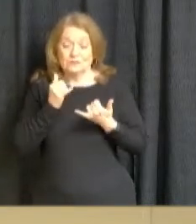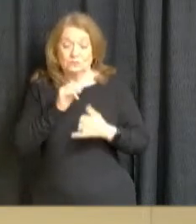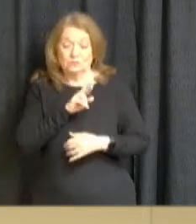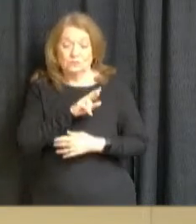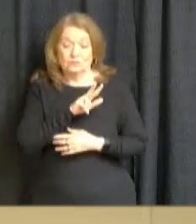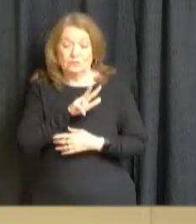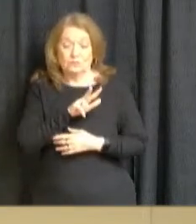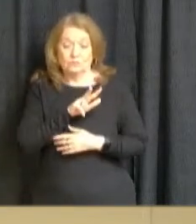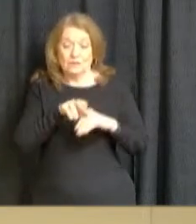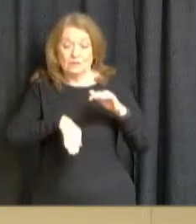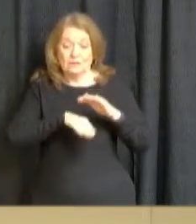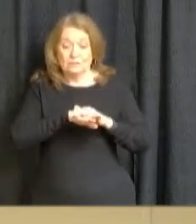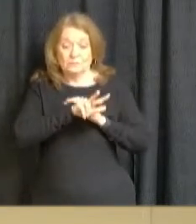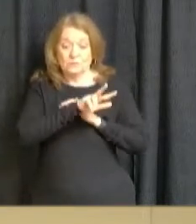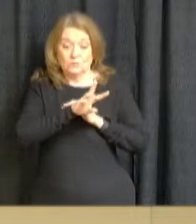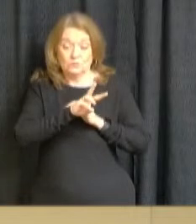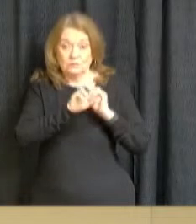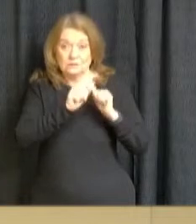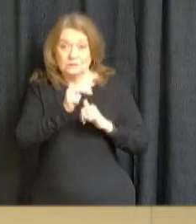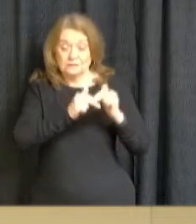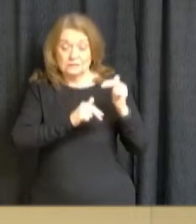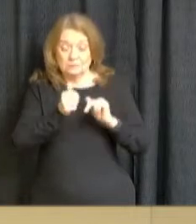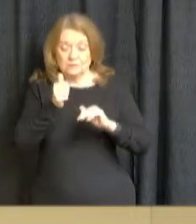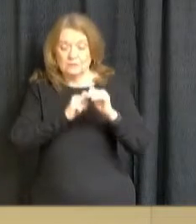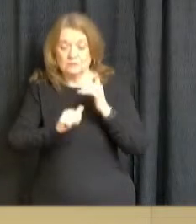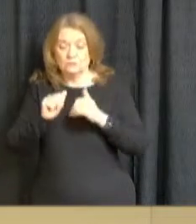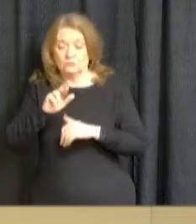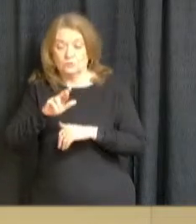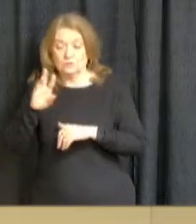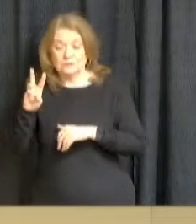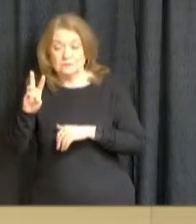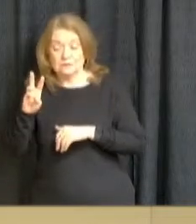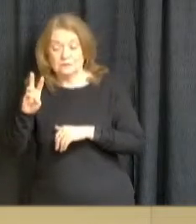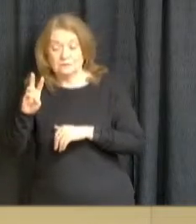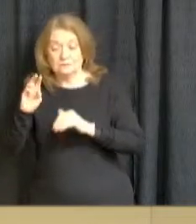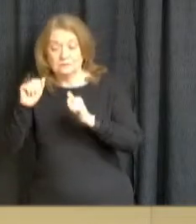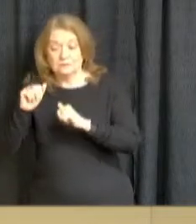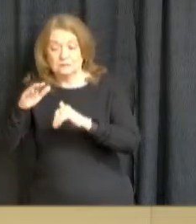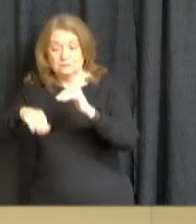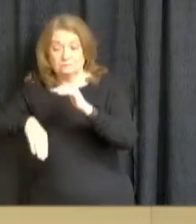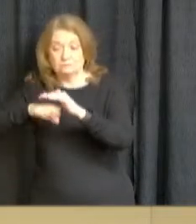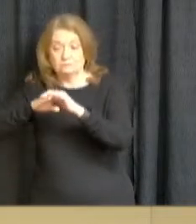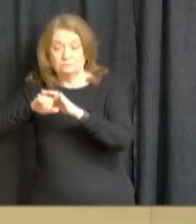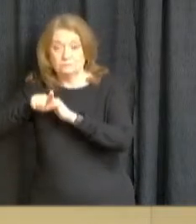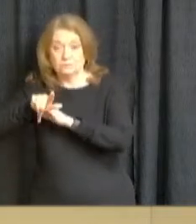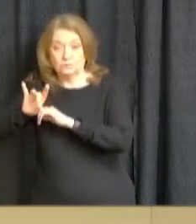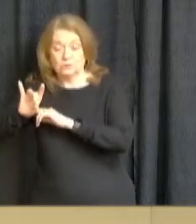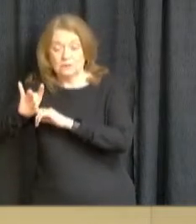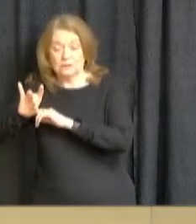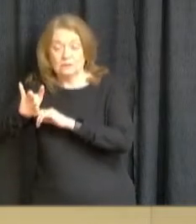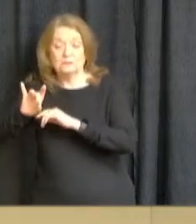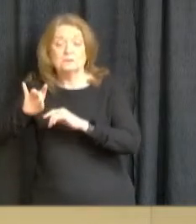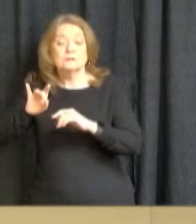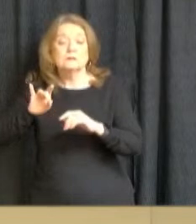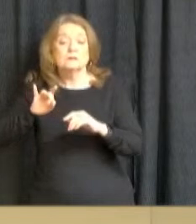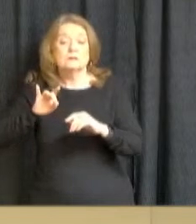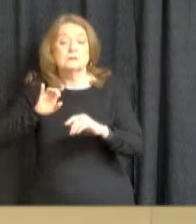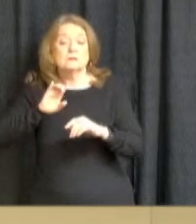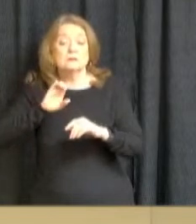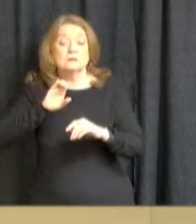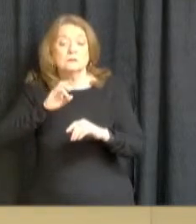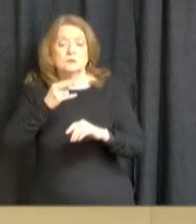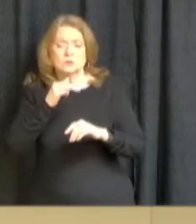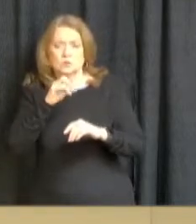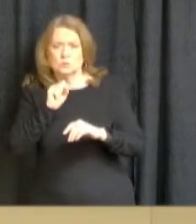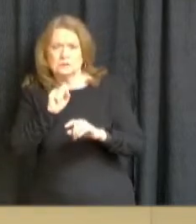up to 36 units can go in, and under the proposed R6, the maximum would be 28. Chris Cowan did